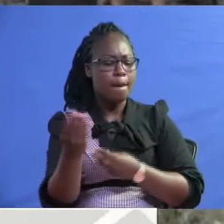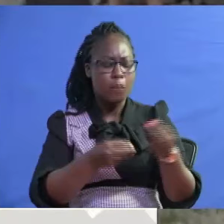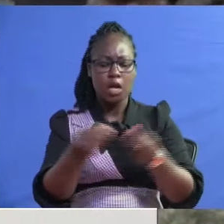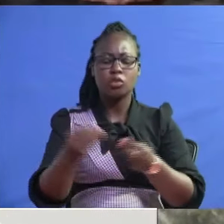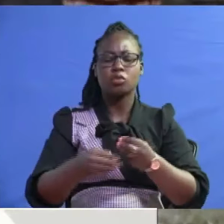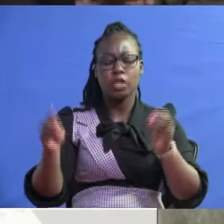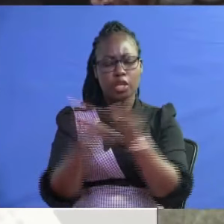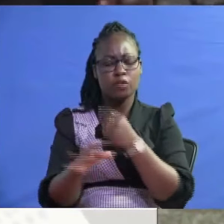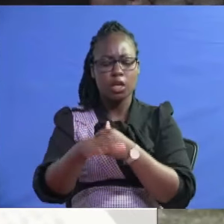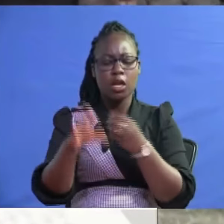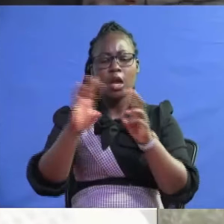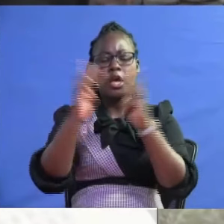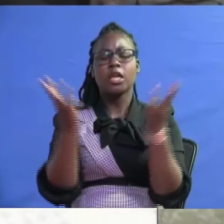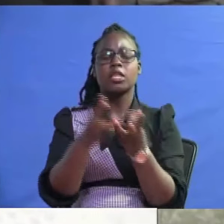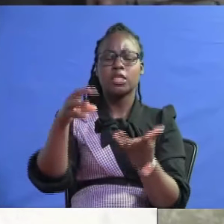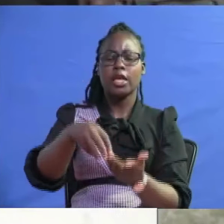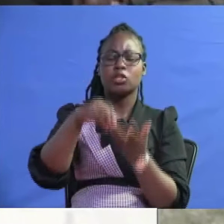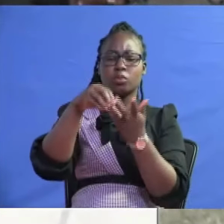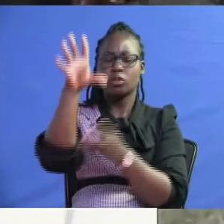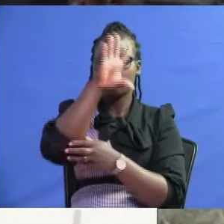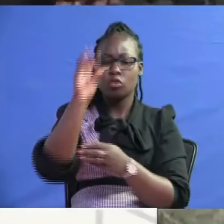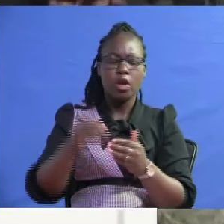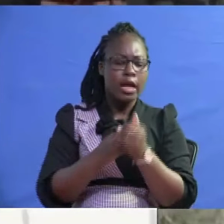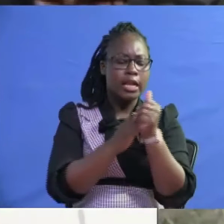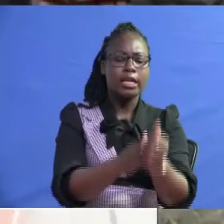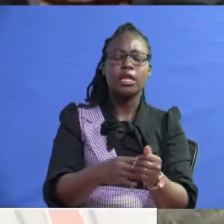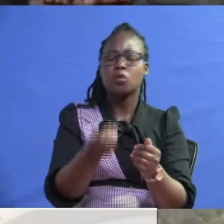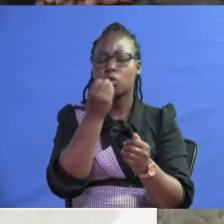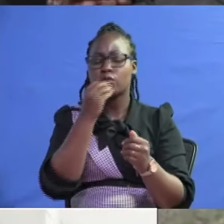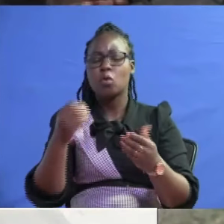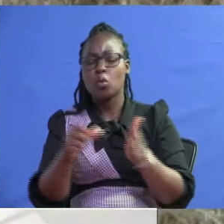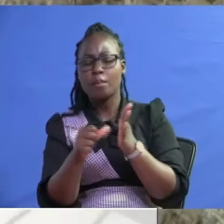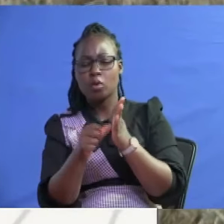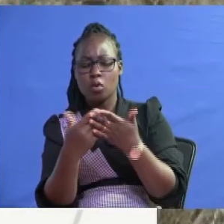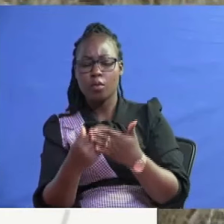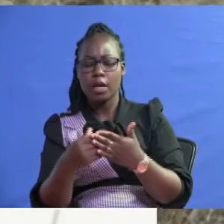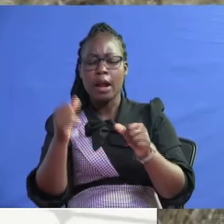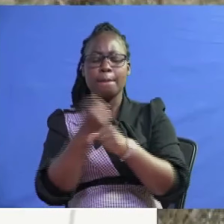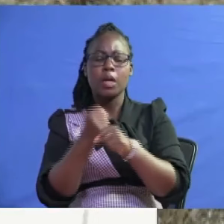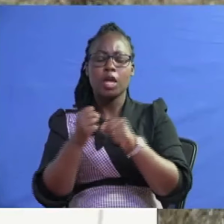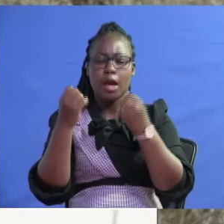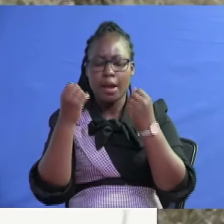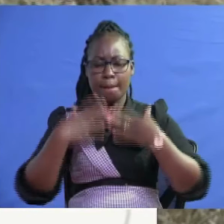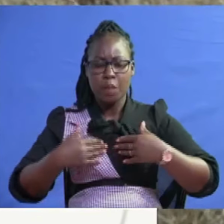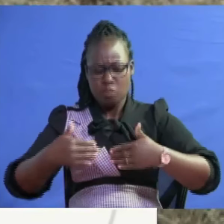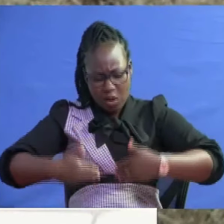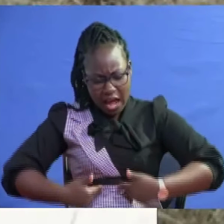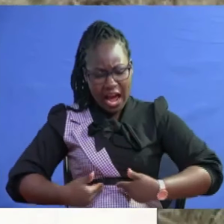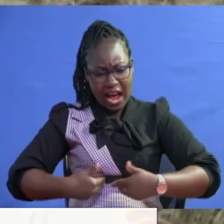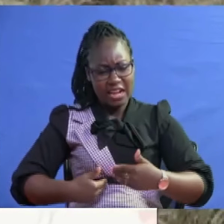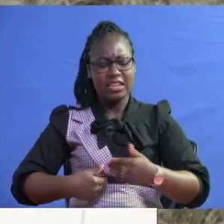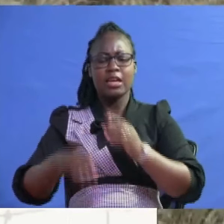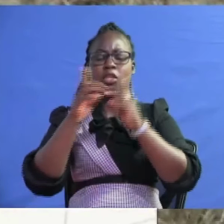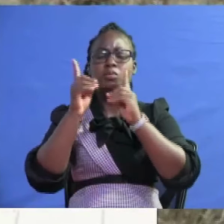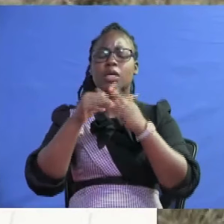world, particularly Africa, leading to food prices skyrocketing, causing people to starve. Speaking at Lake Nakuru